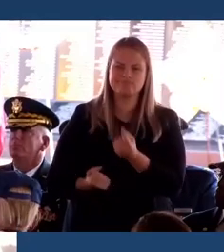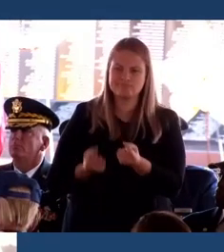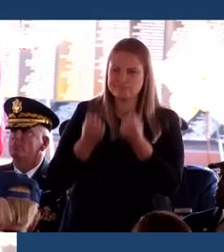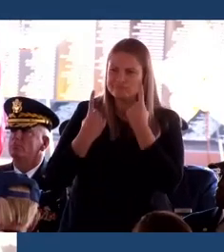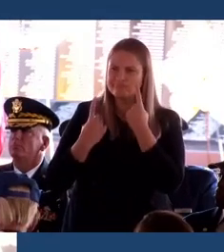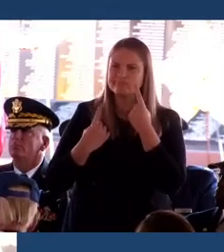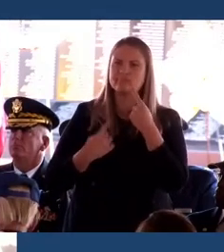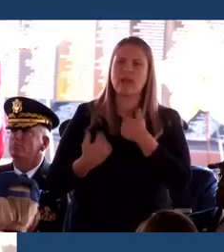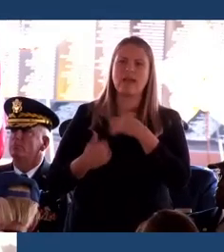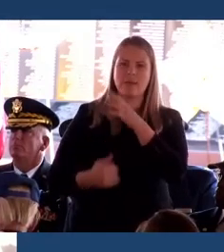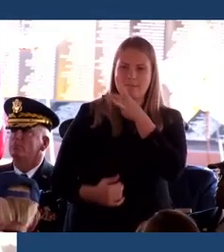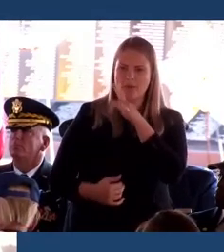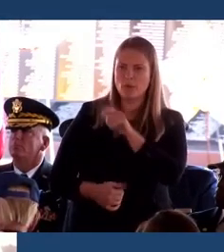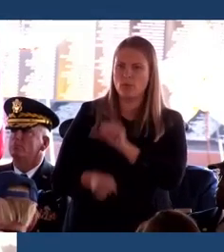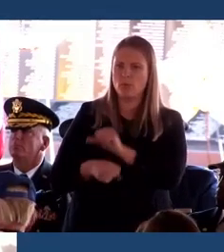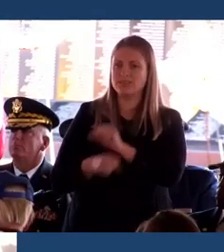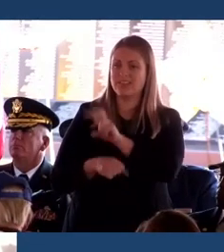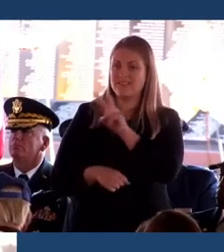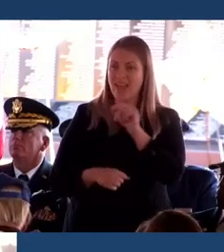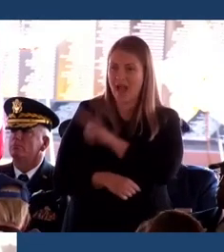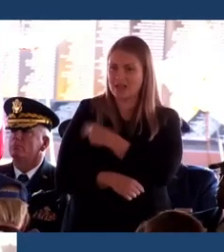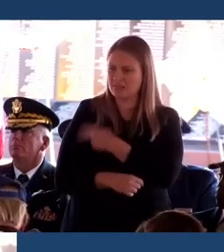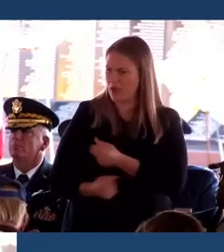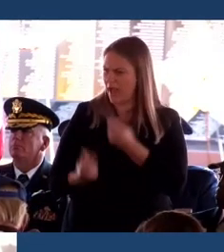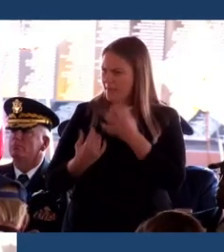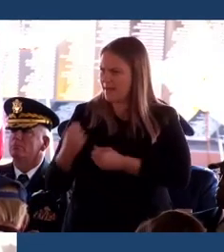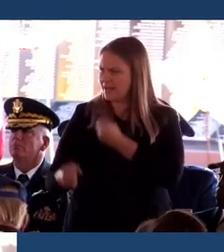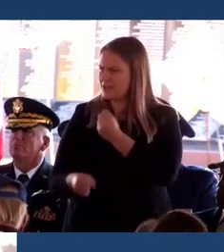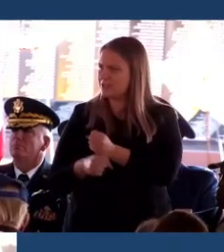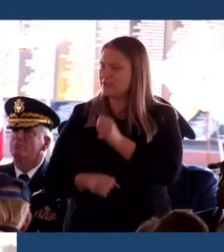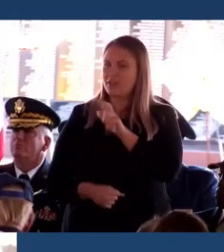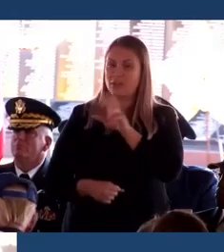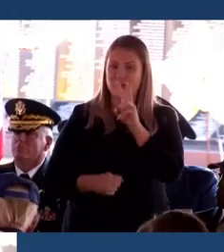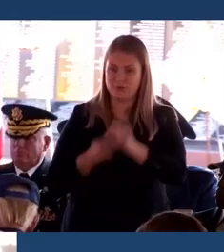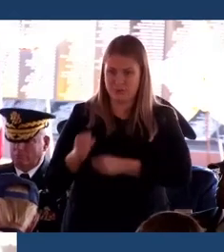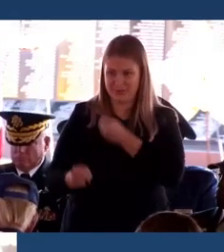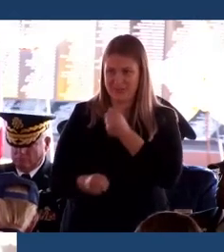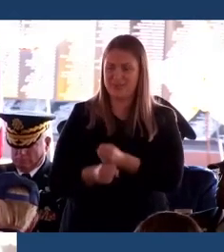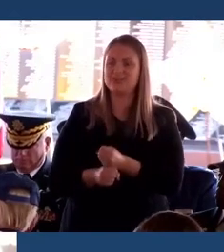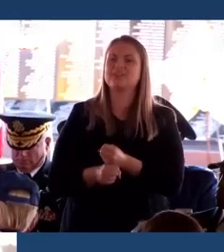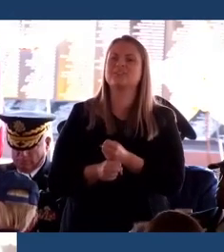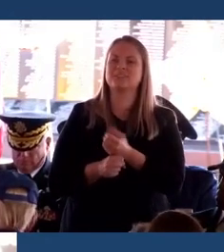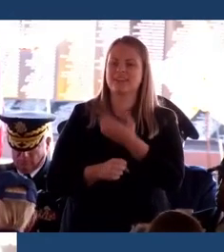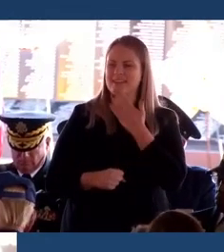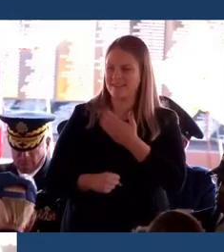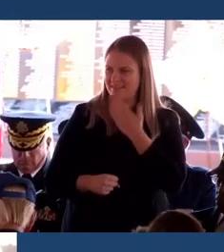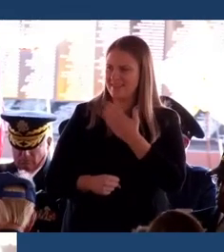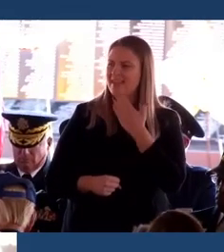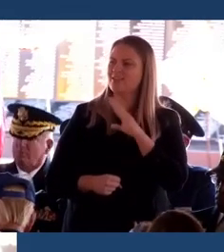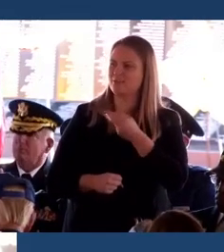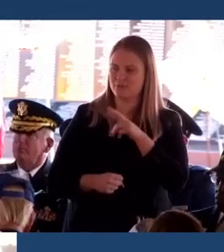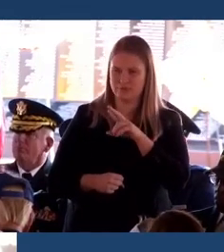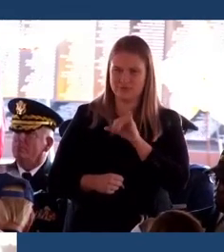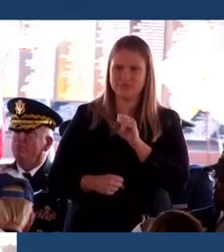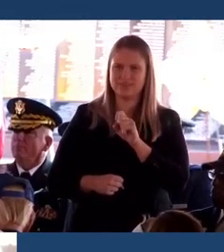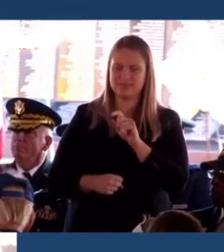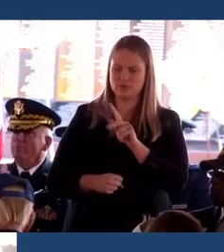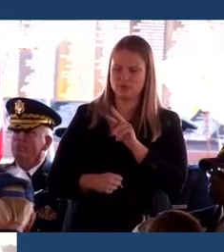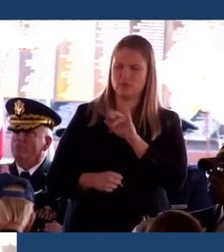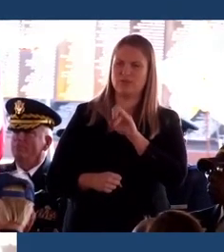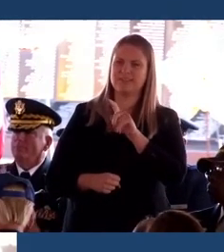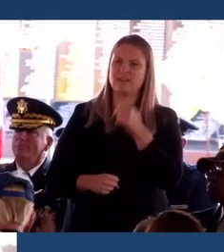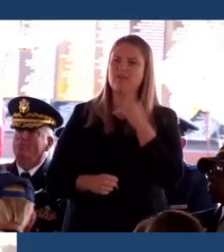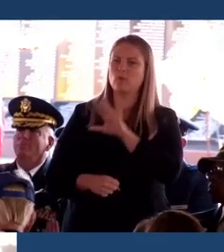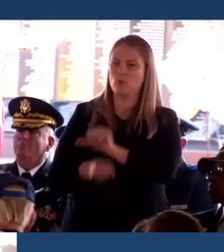who worked at the VA hospital for how many years? 32 years. Thank you, Krista, for your work with our